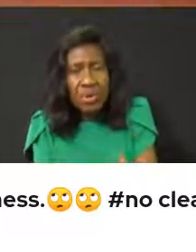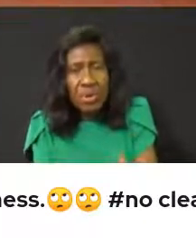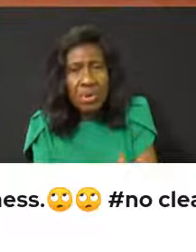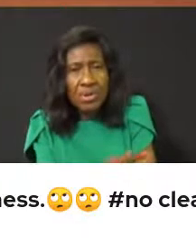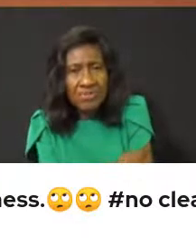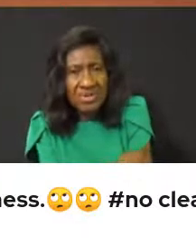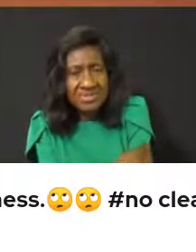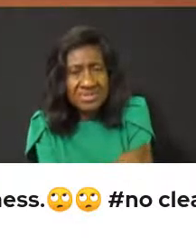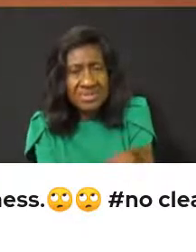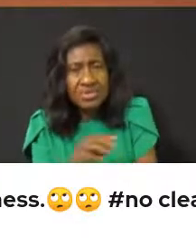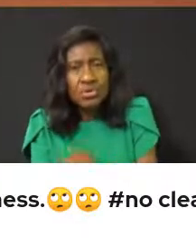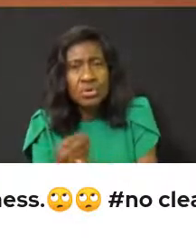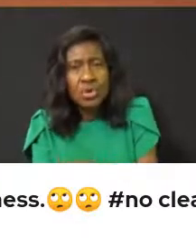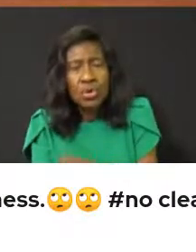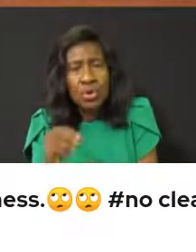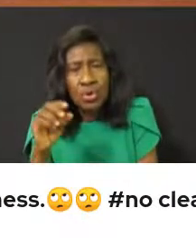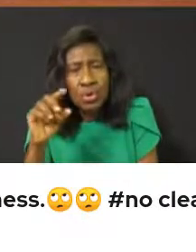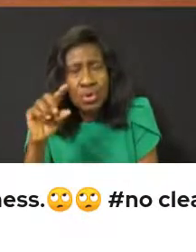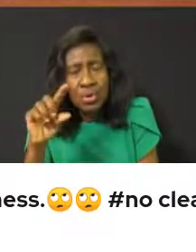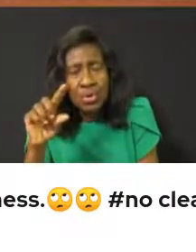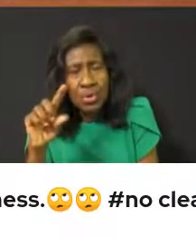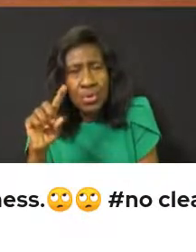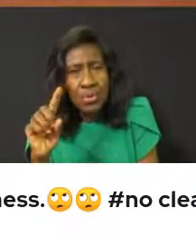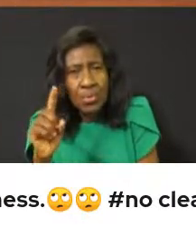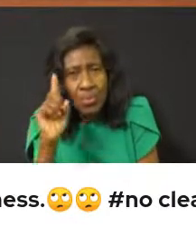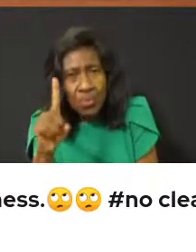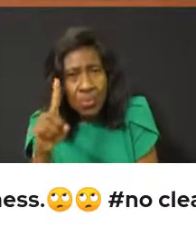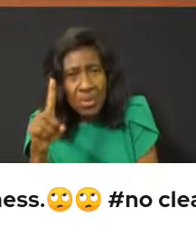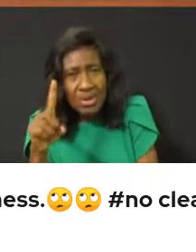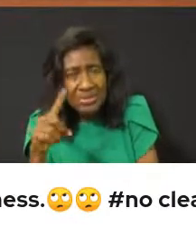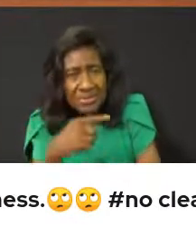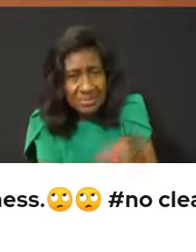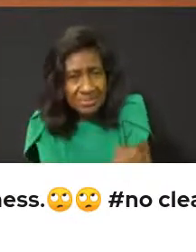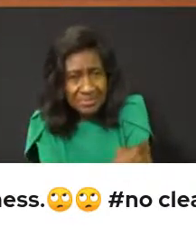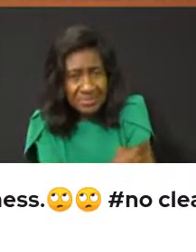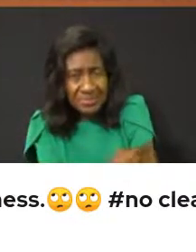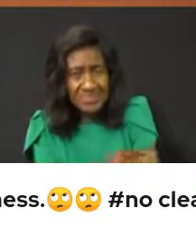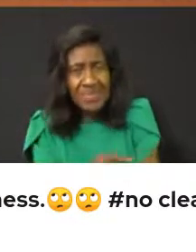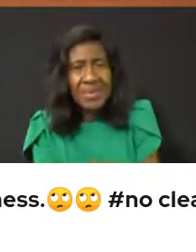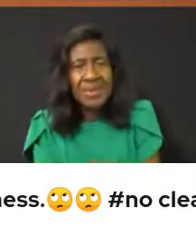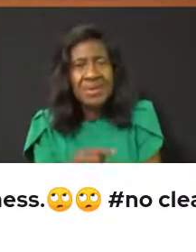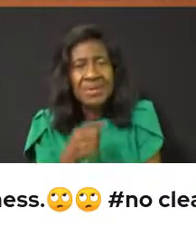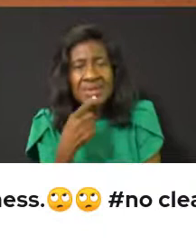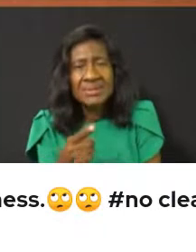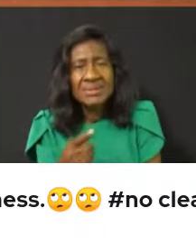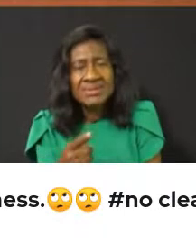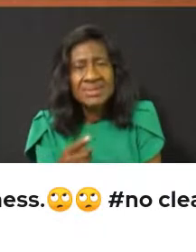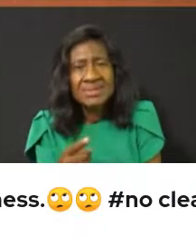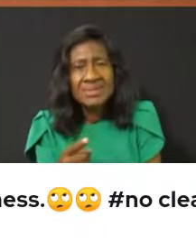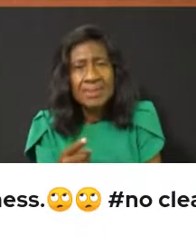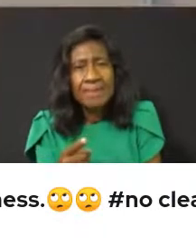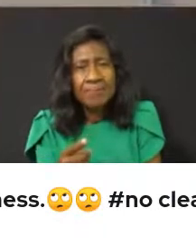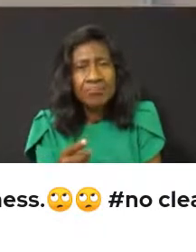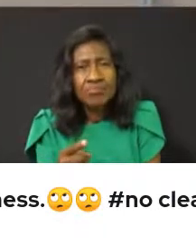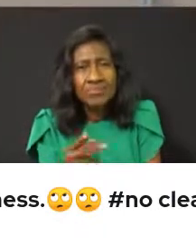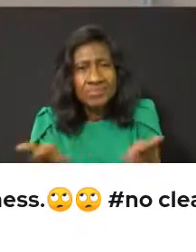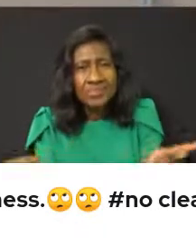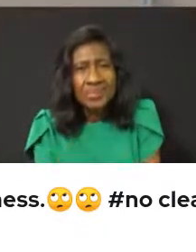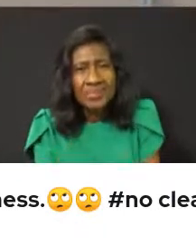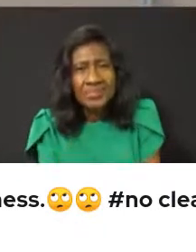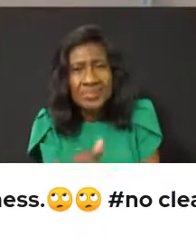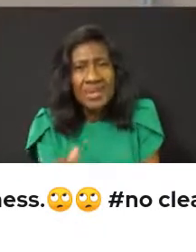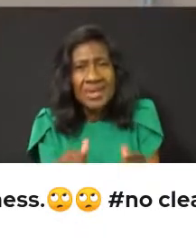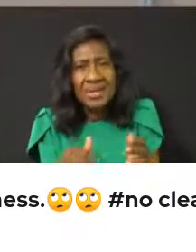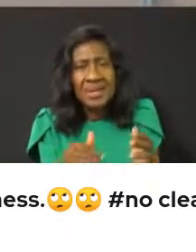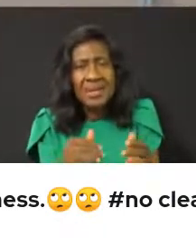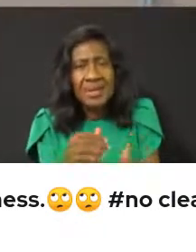First dose only. I see that my phone almost rang off the hook as well, because all the industry leaders are worried about it. So places like Canada, United